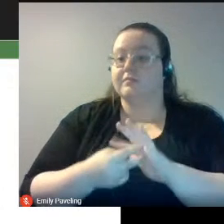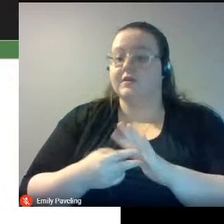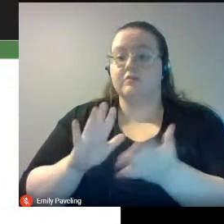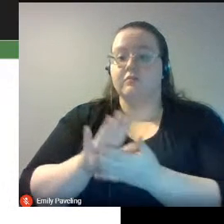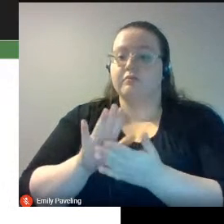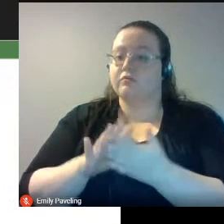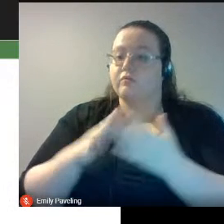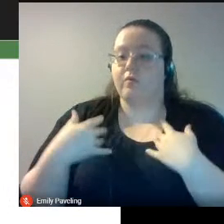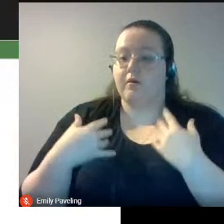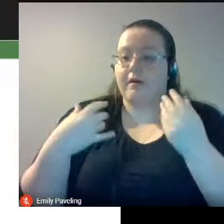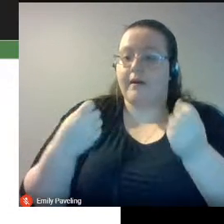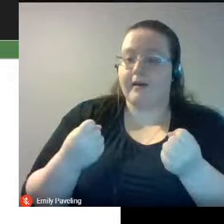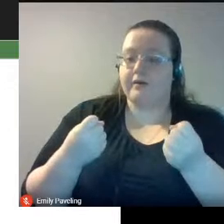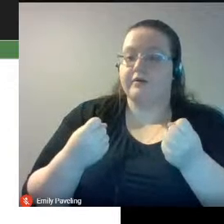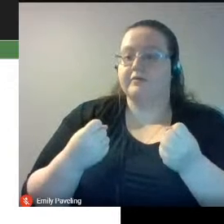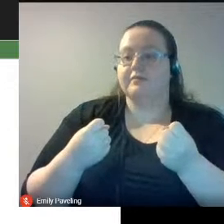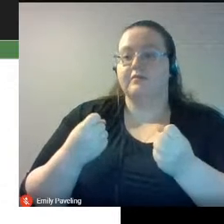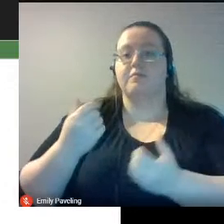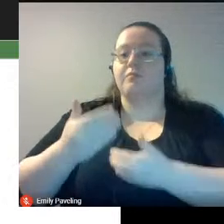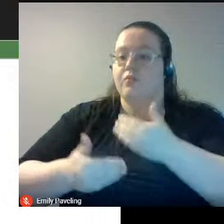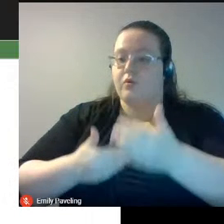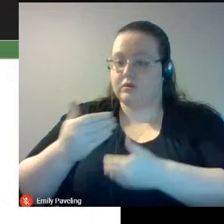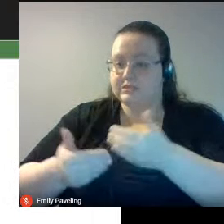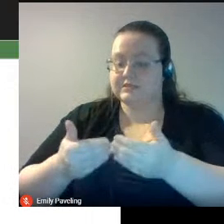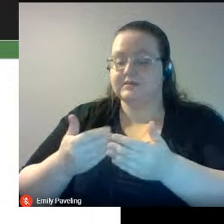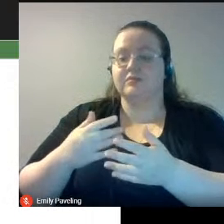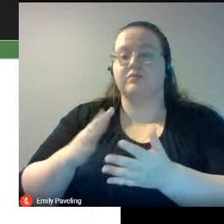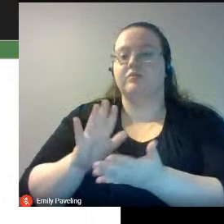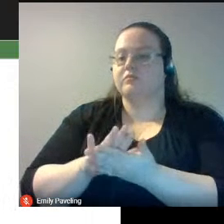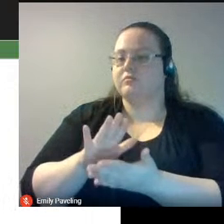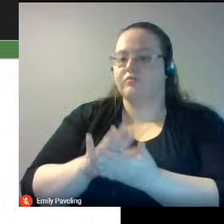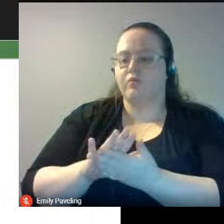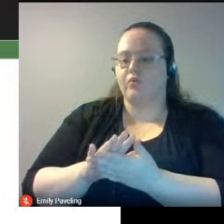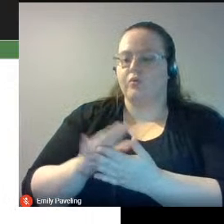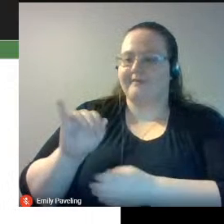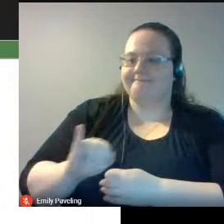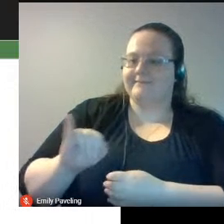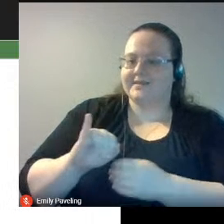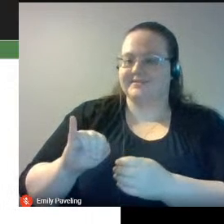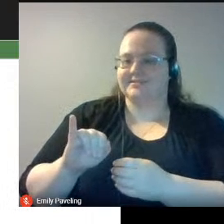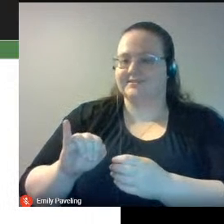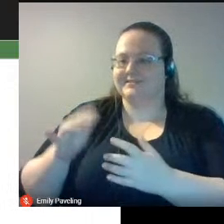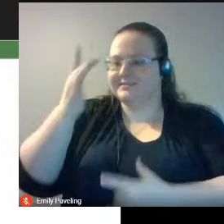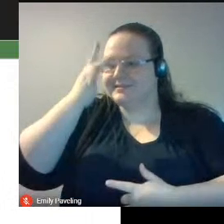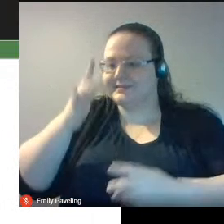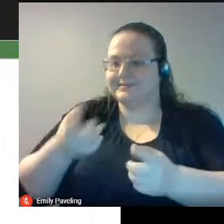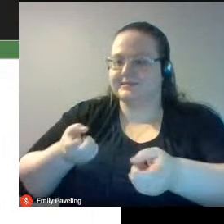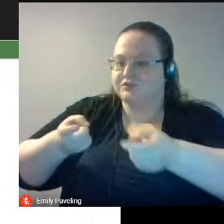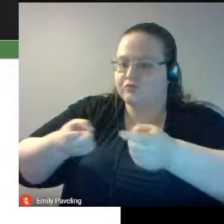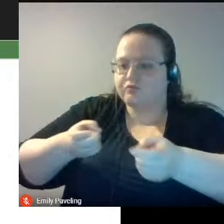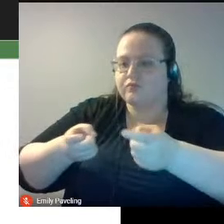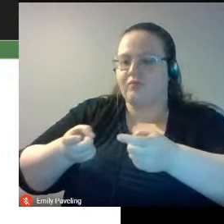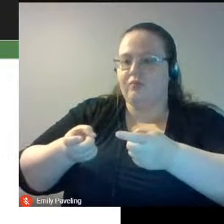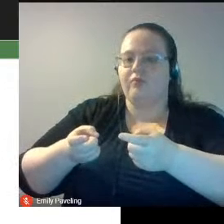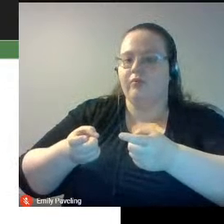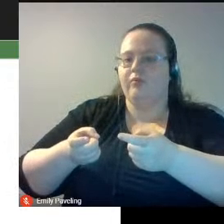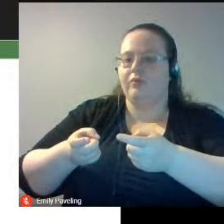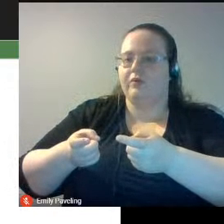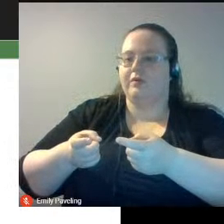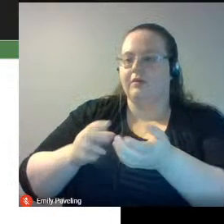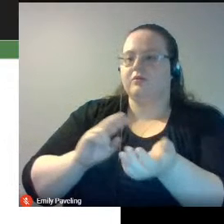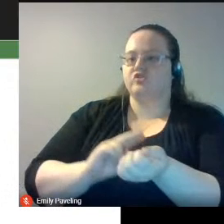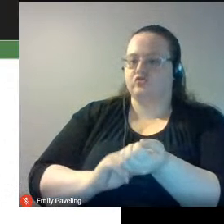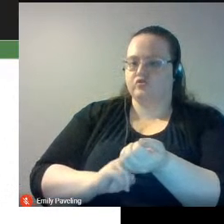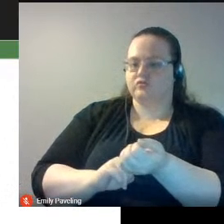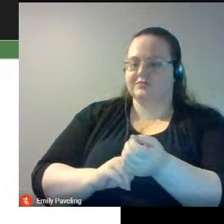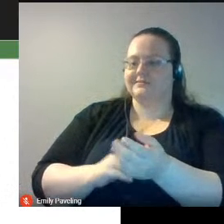and communicable disease control programs in public health. Our nurses are already involved in the development and implementation